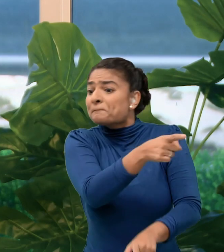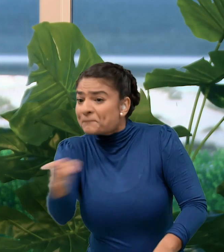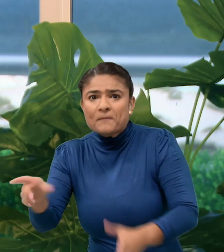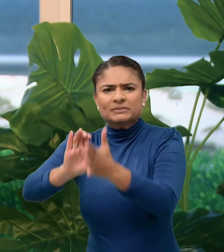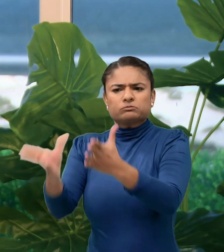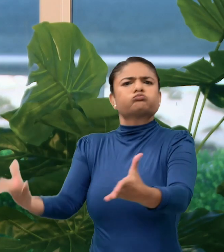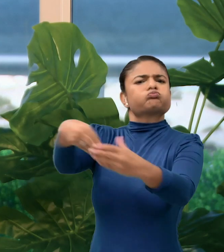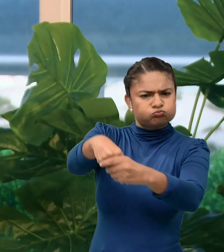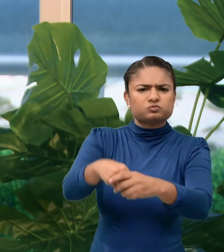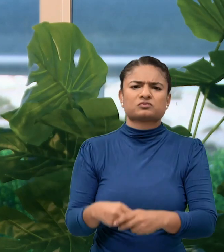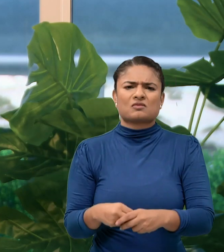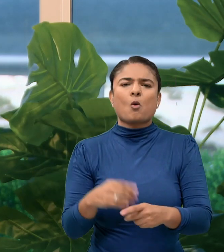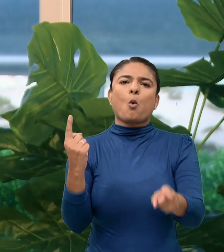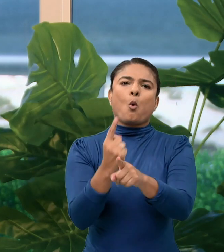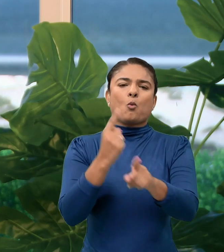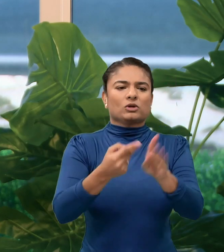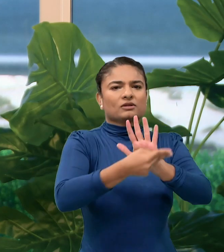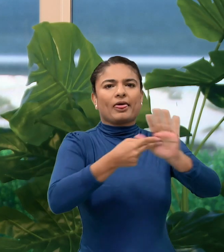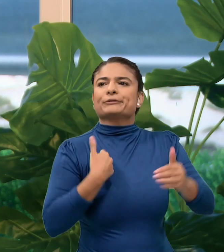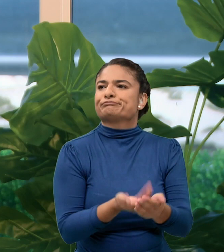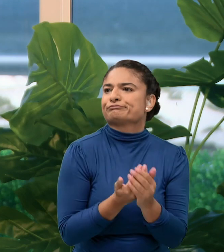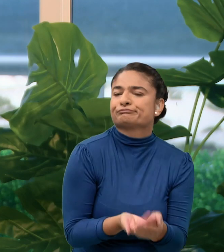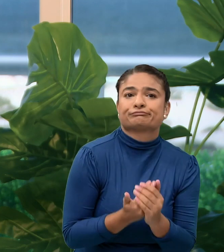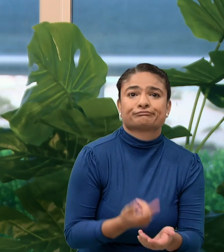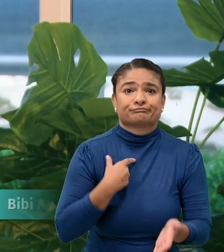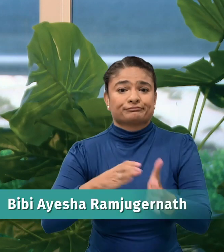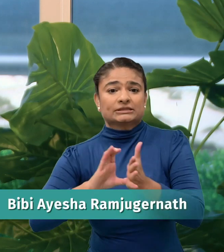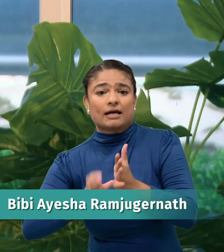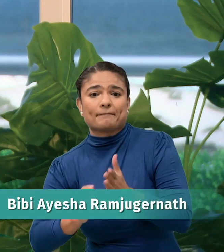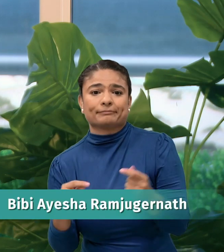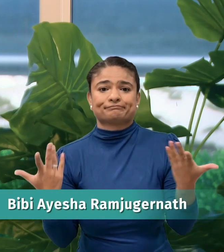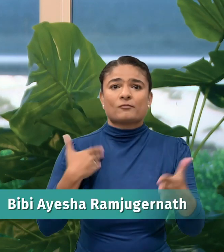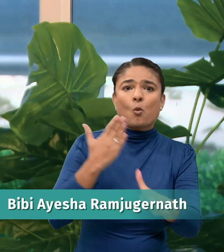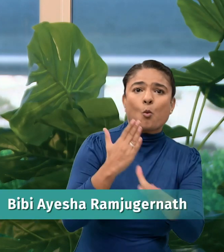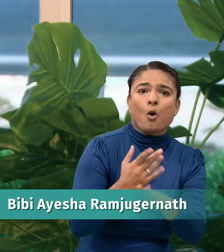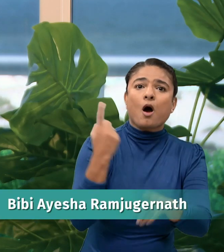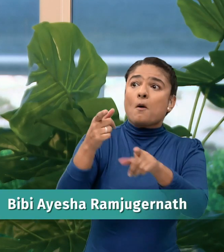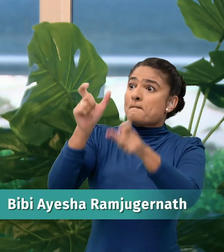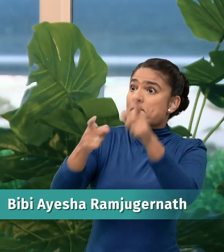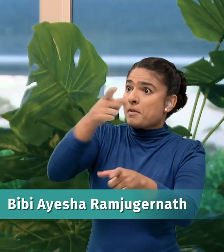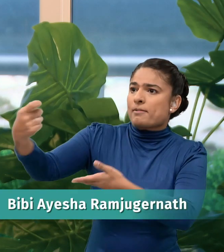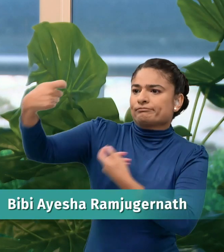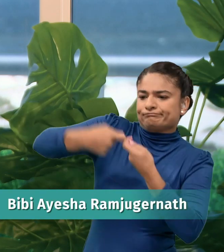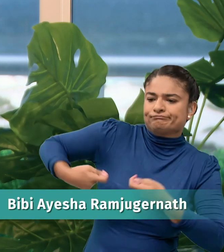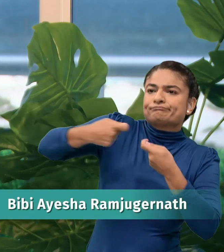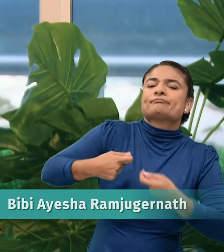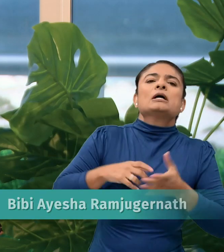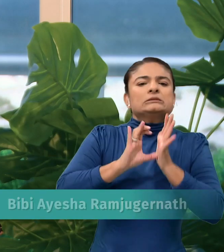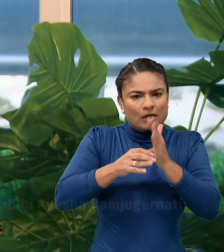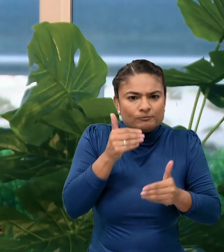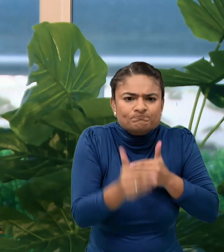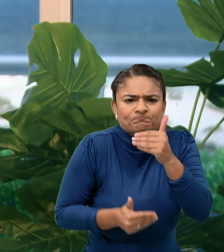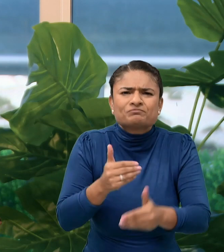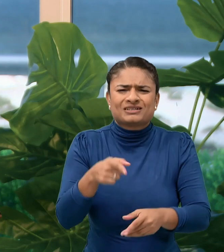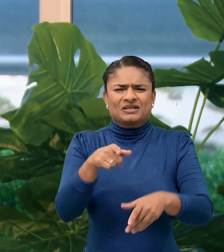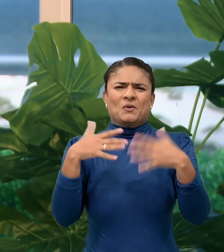with disabilities are typically regarded as begging bowl in hand, dependent on the goodwill of others, a drain on economic